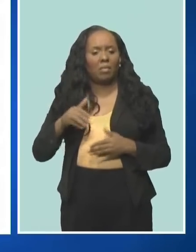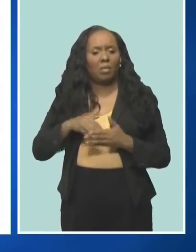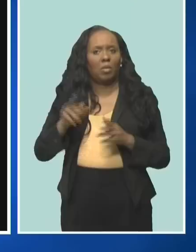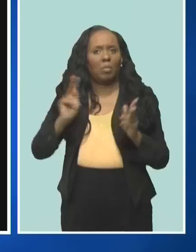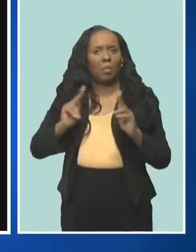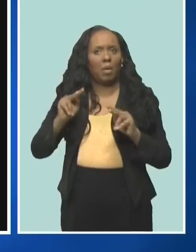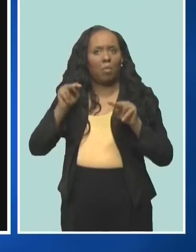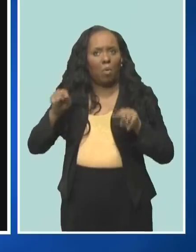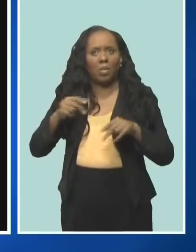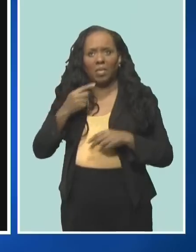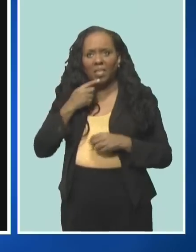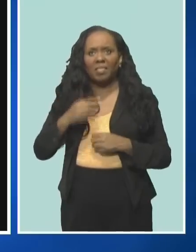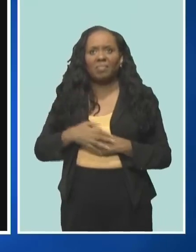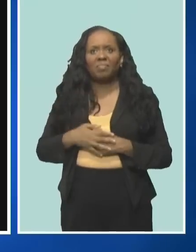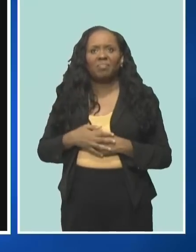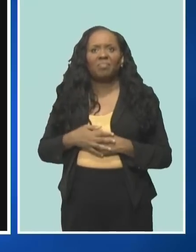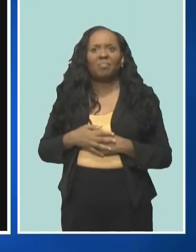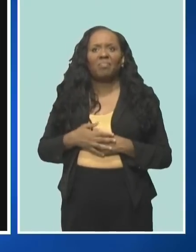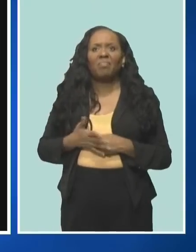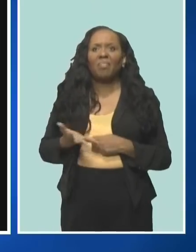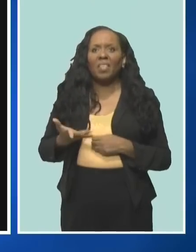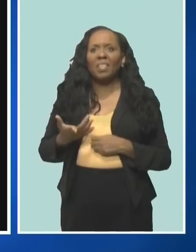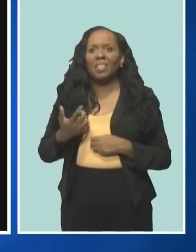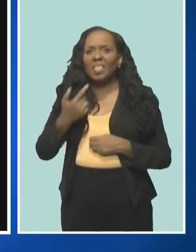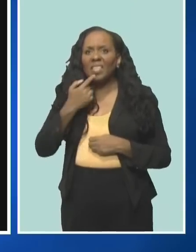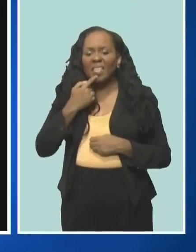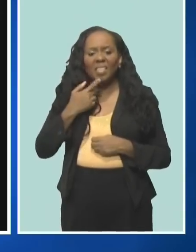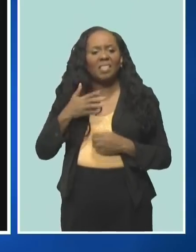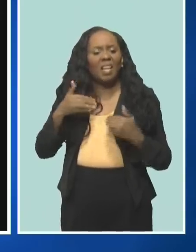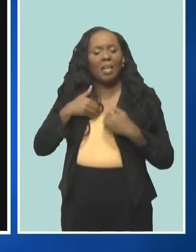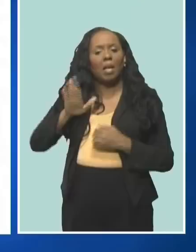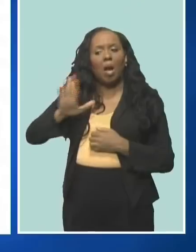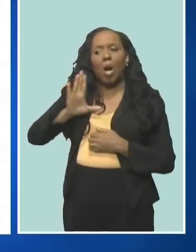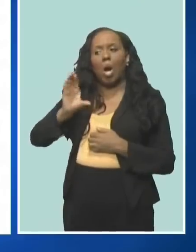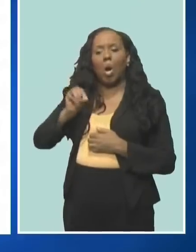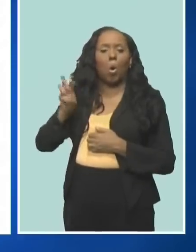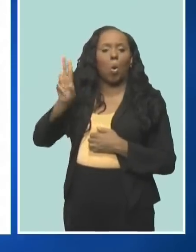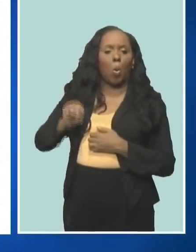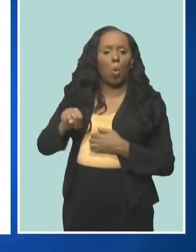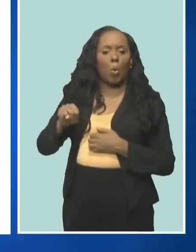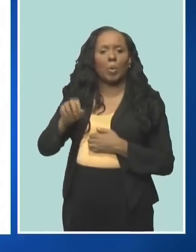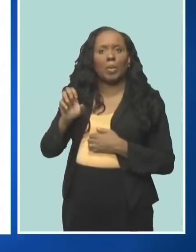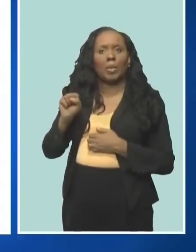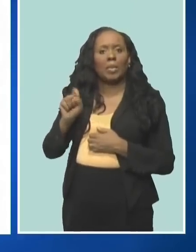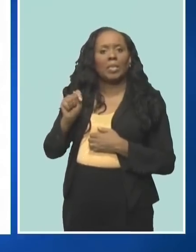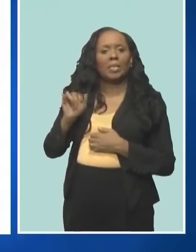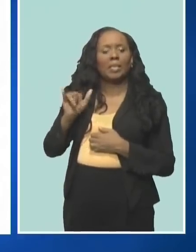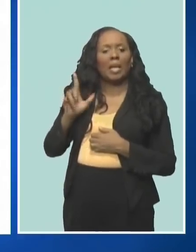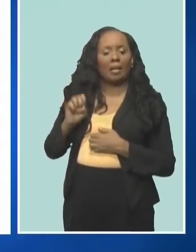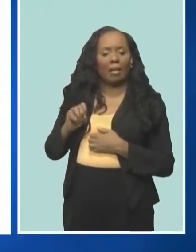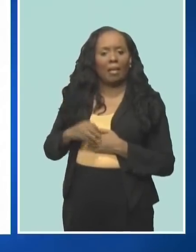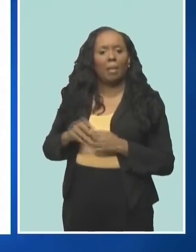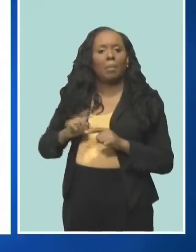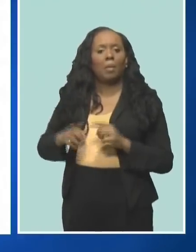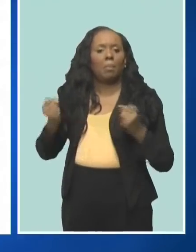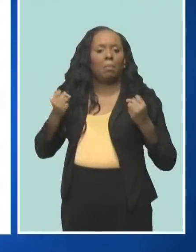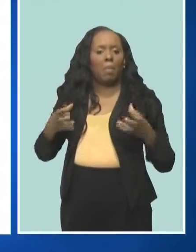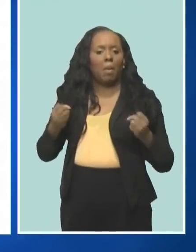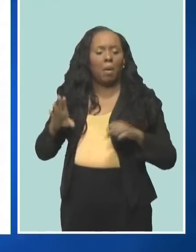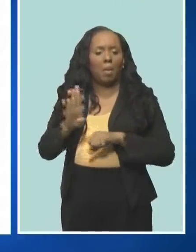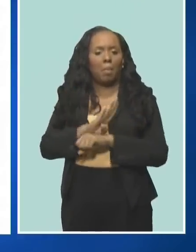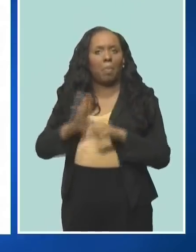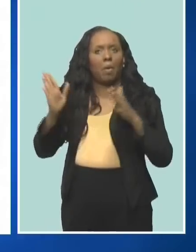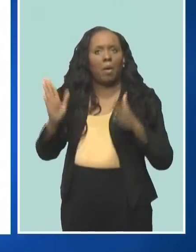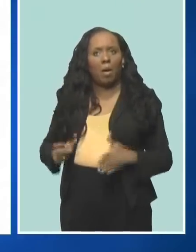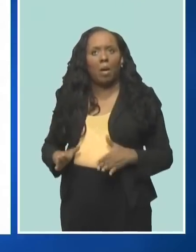views, saying she remixed her own styles. That, however, didn't stop thousands of Barbadians